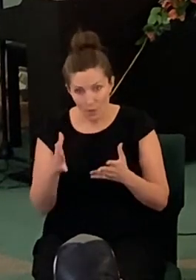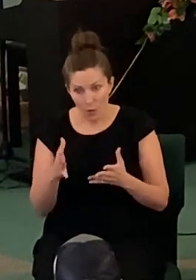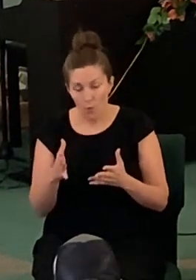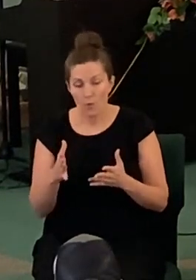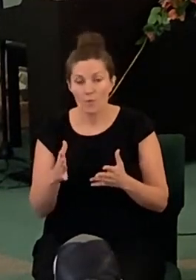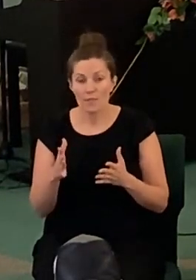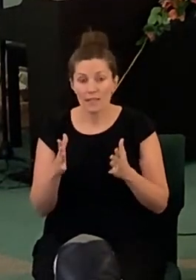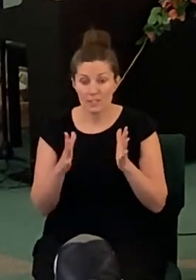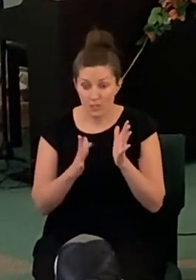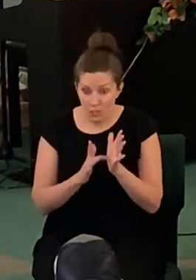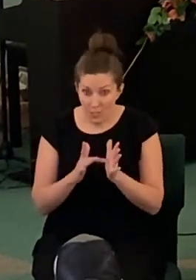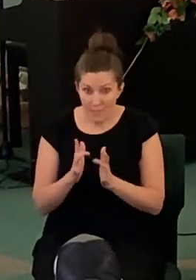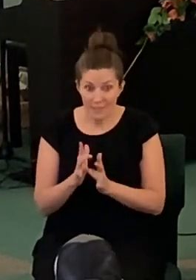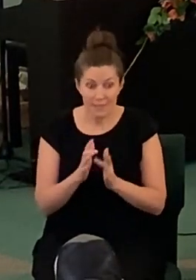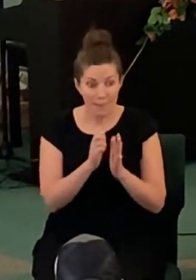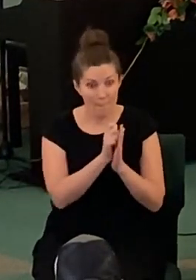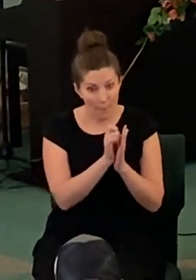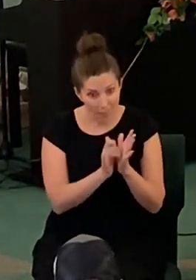Jesus Christ.